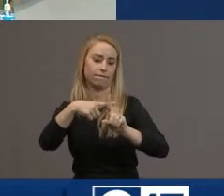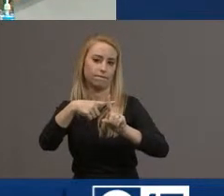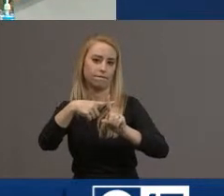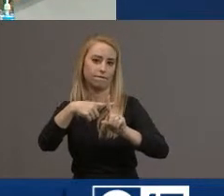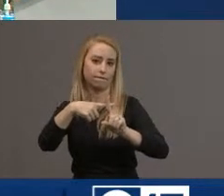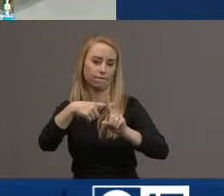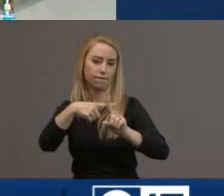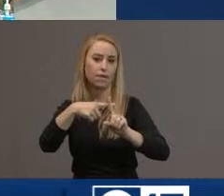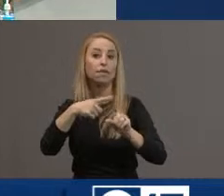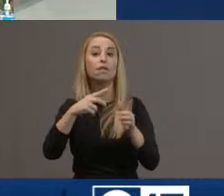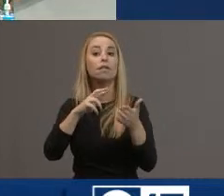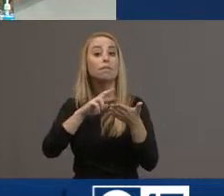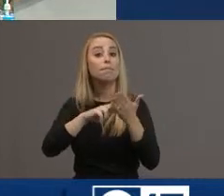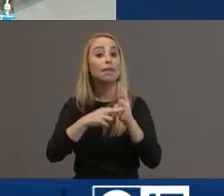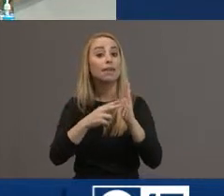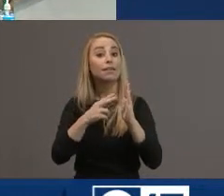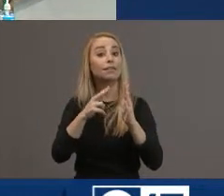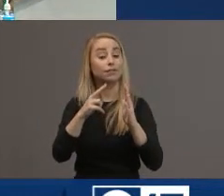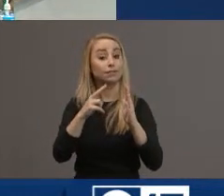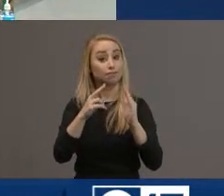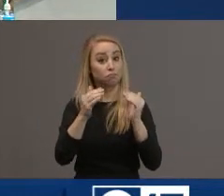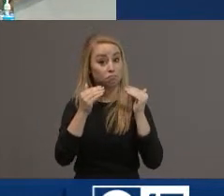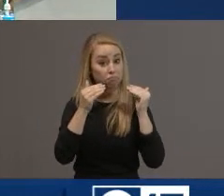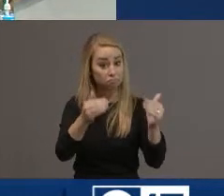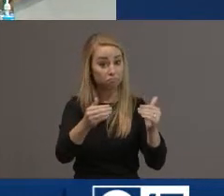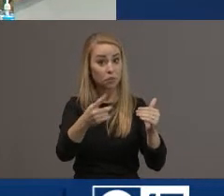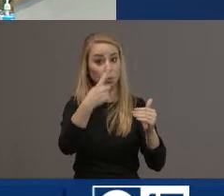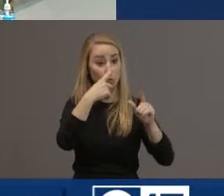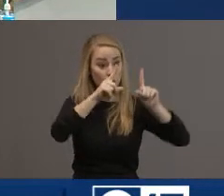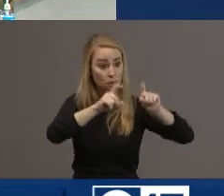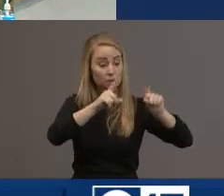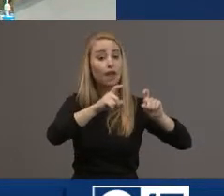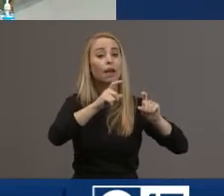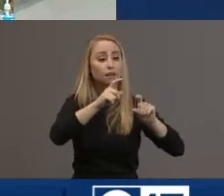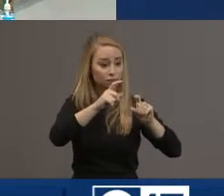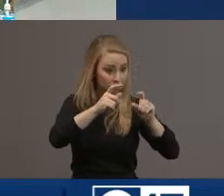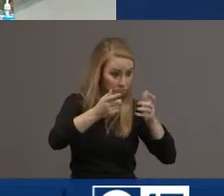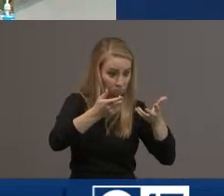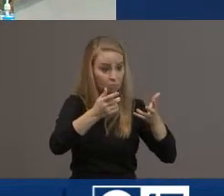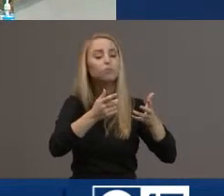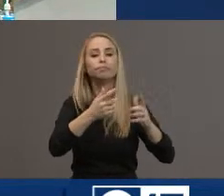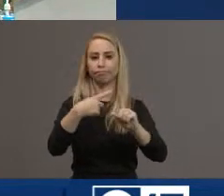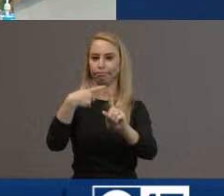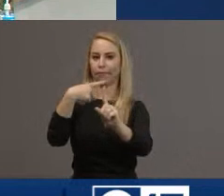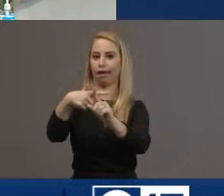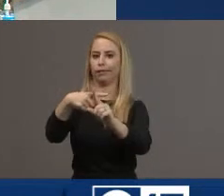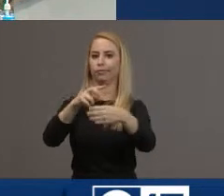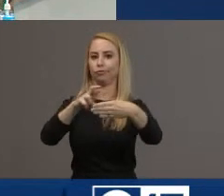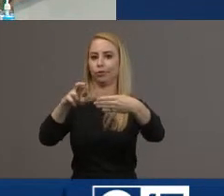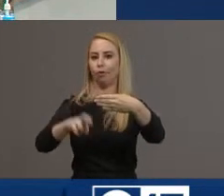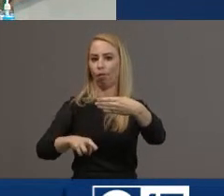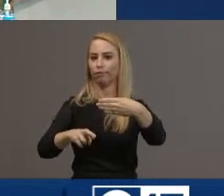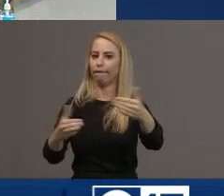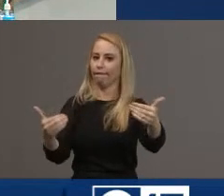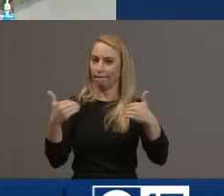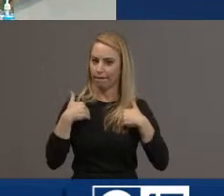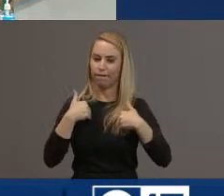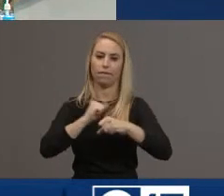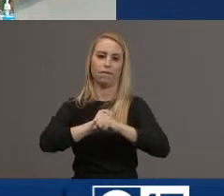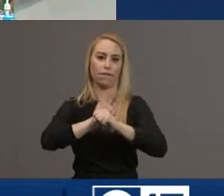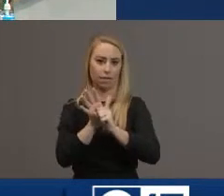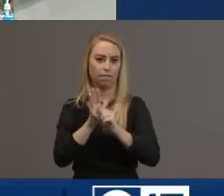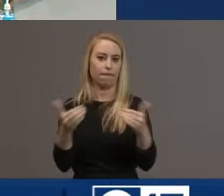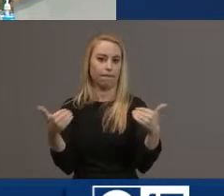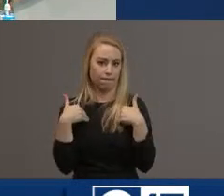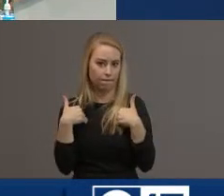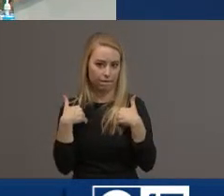many people take the diagnostic test and test positive. You can see that number increasing week